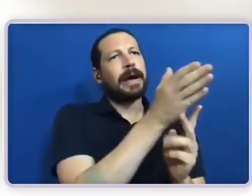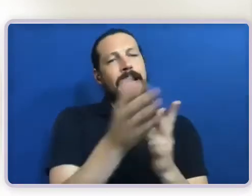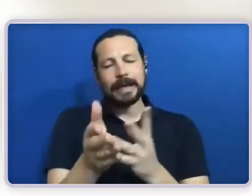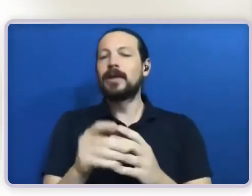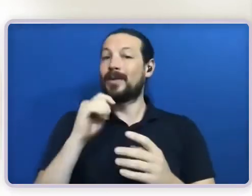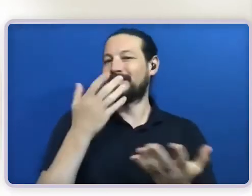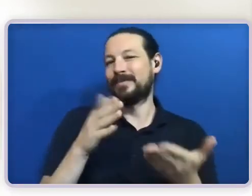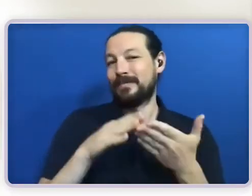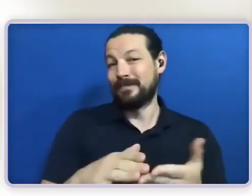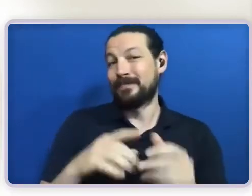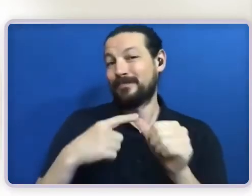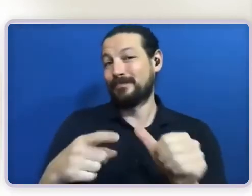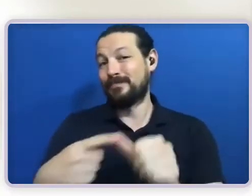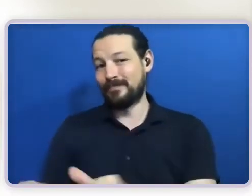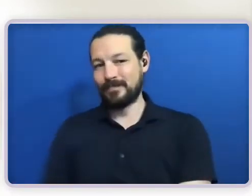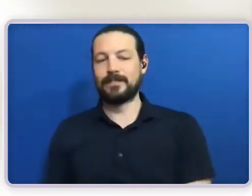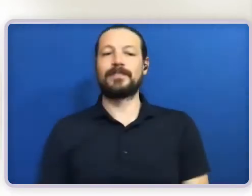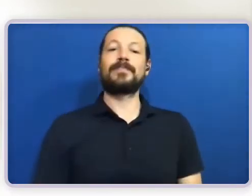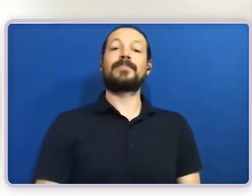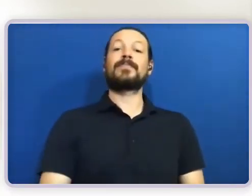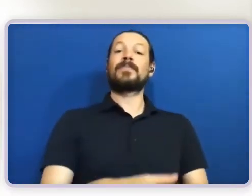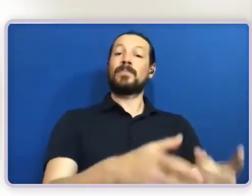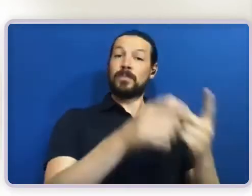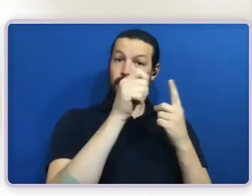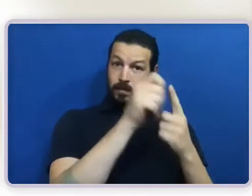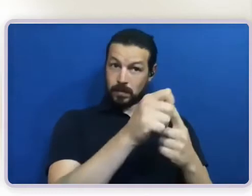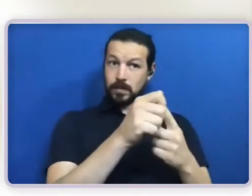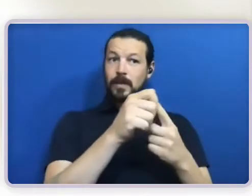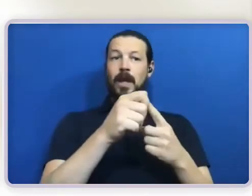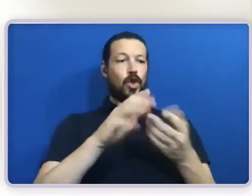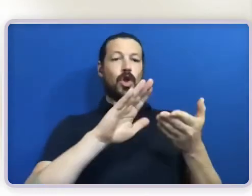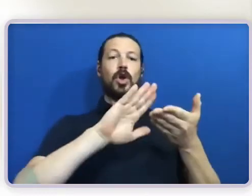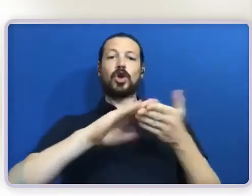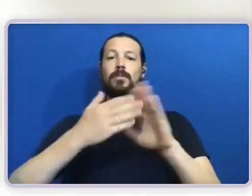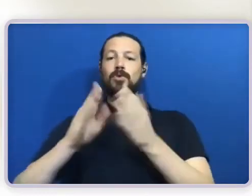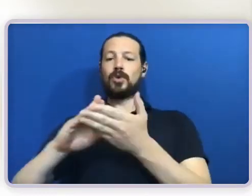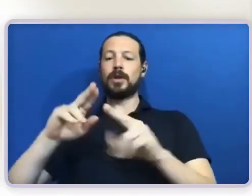So the first way is that you might choose to speak at a community forum.